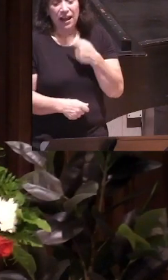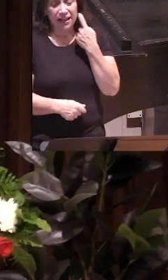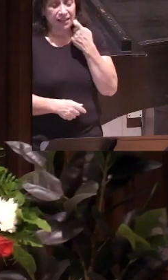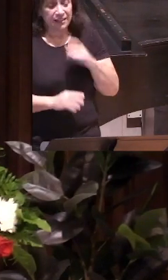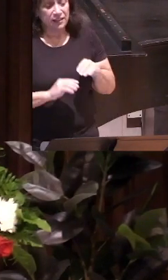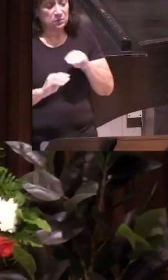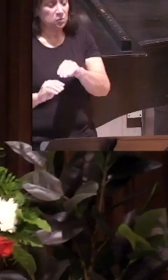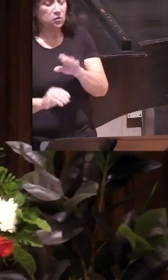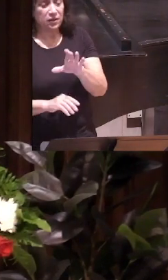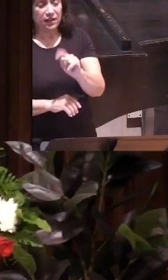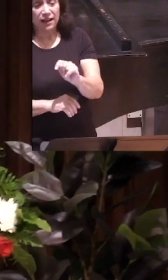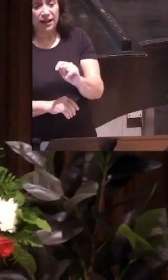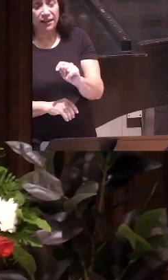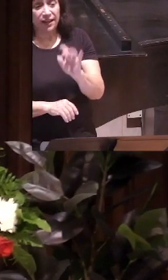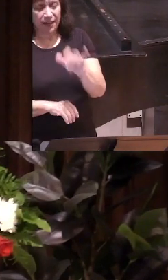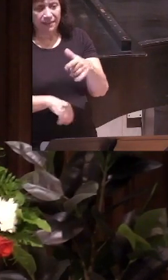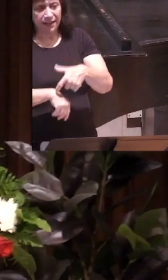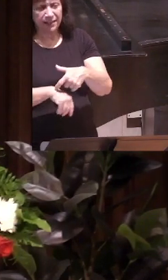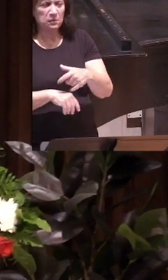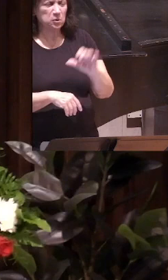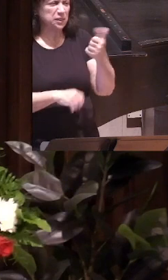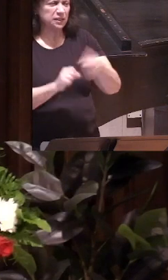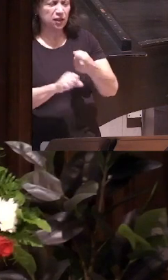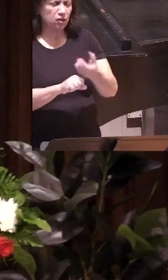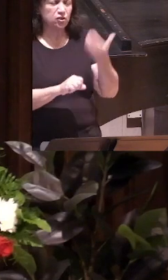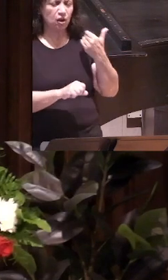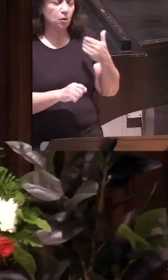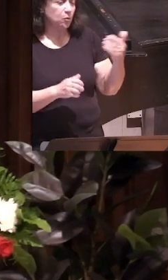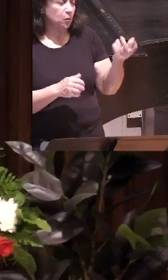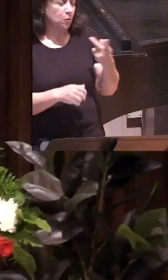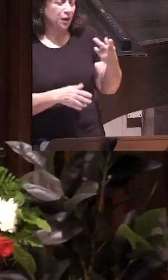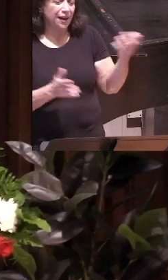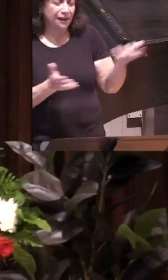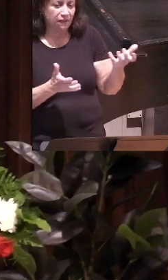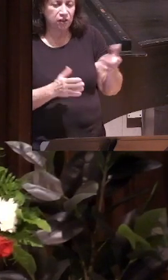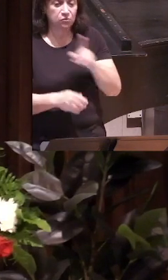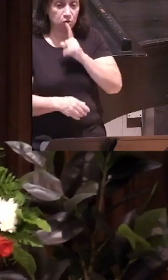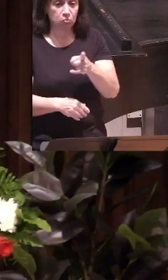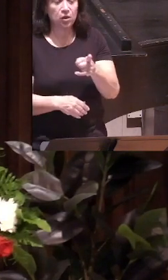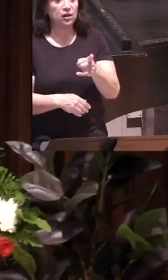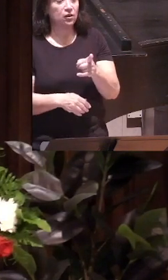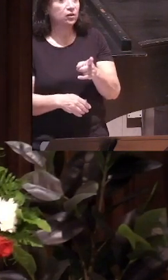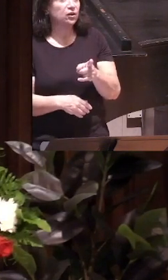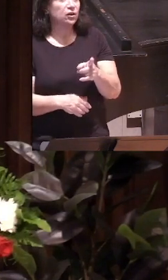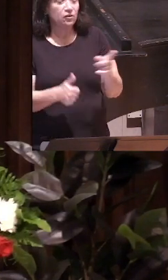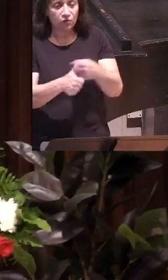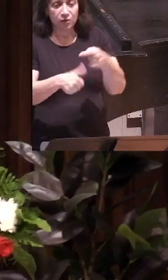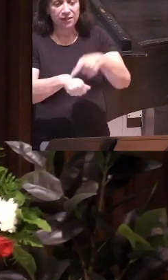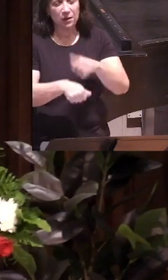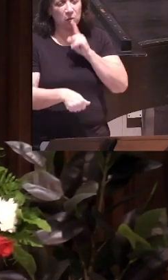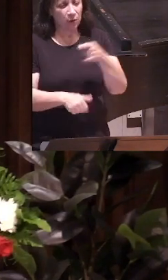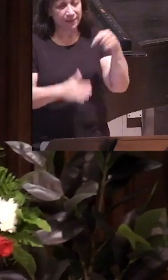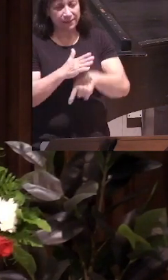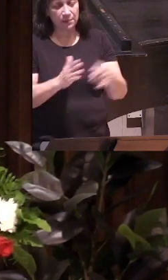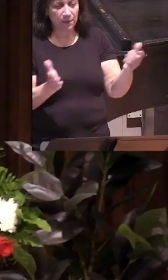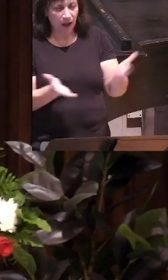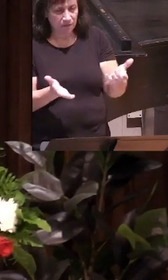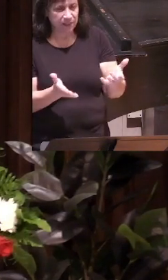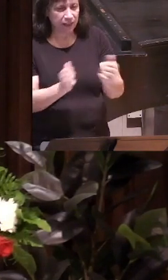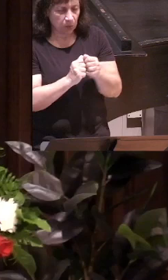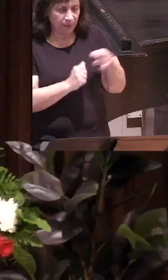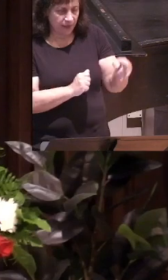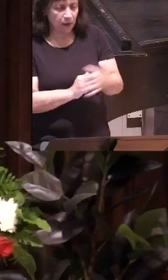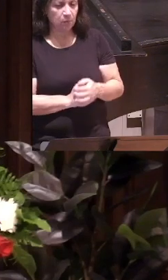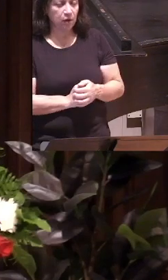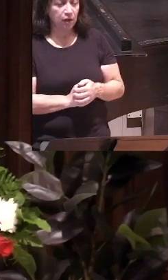this was over a decade ago when I had this conversation with him, like the first real conversation that I had with Earl. And he